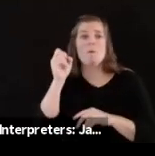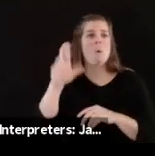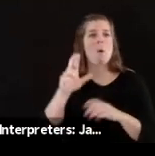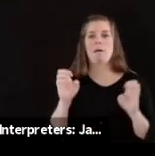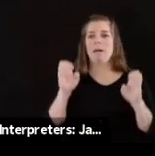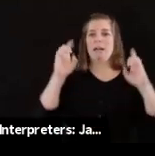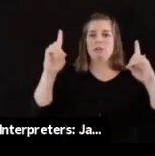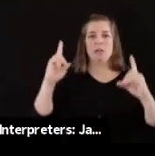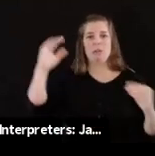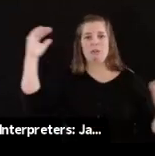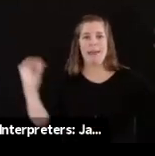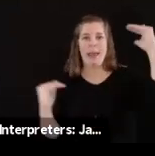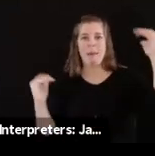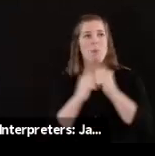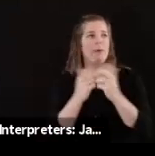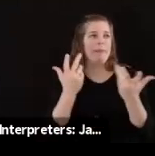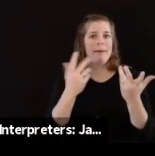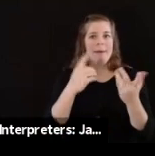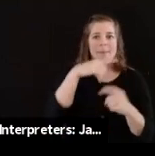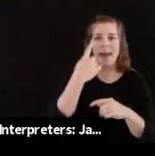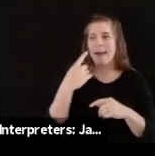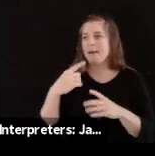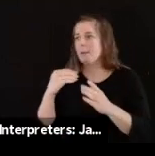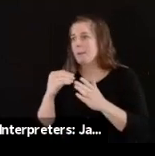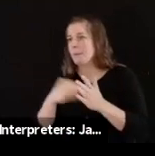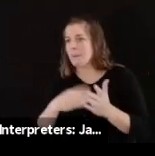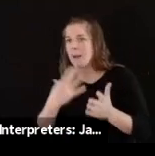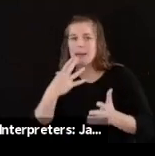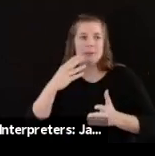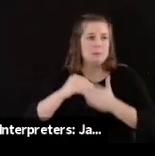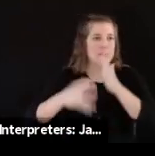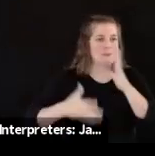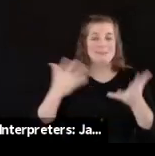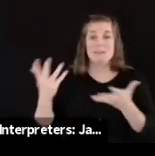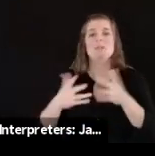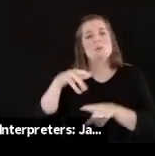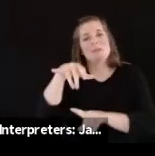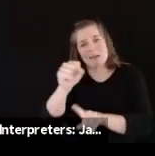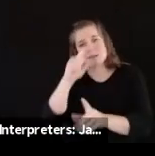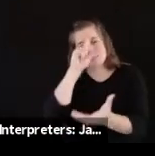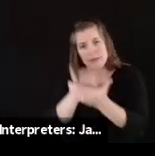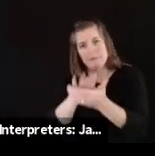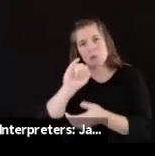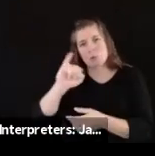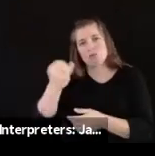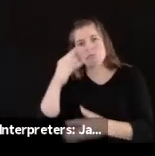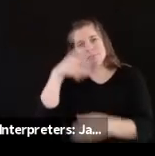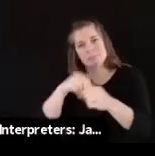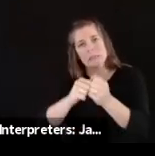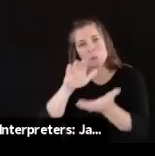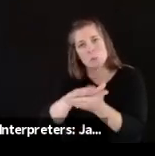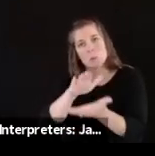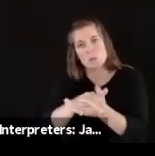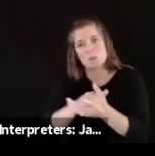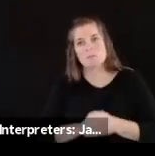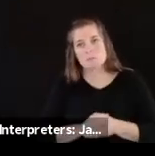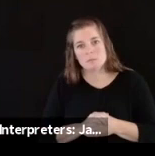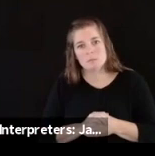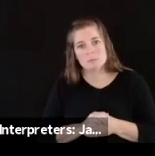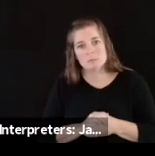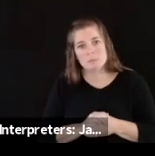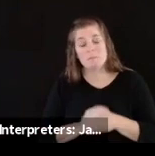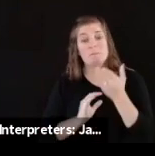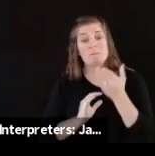So yeah, social justice belongs in our schools. Social justice should be a part of the mission of